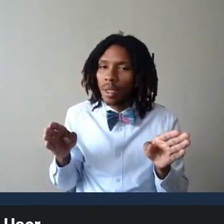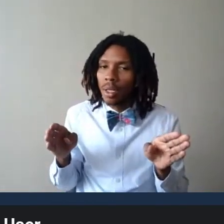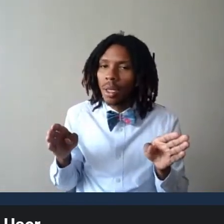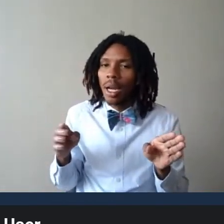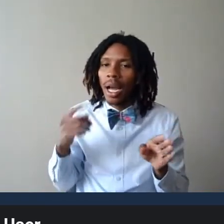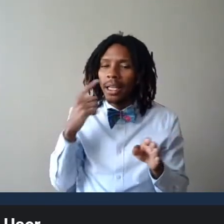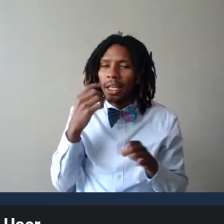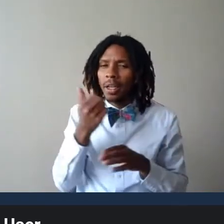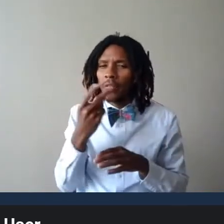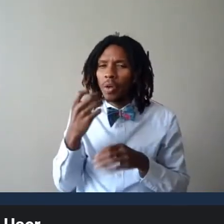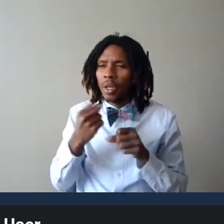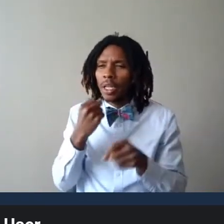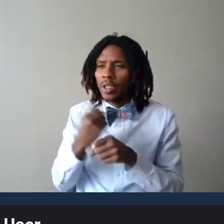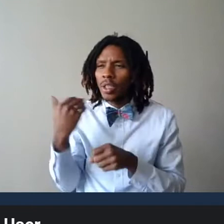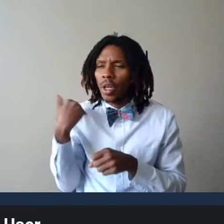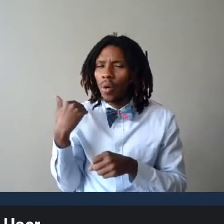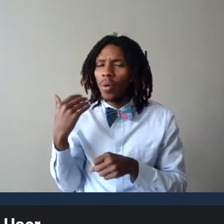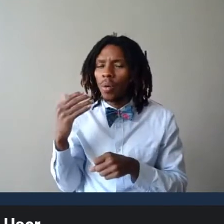couple of years ago,